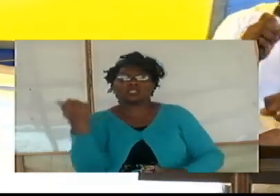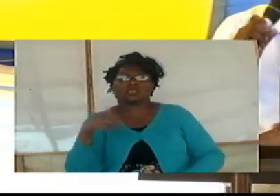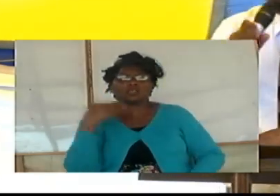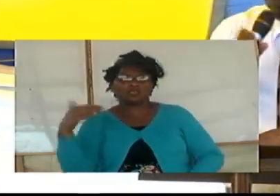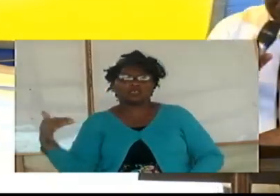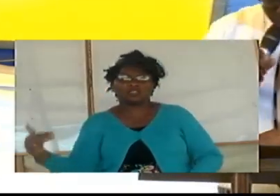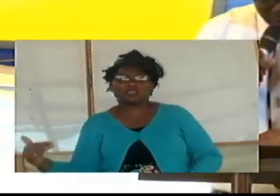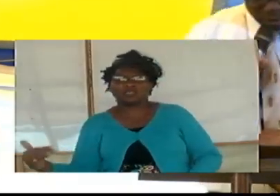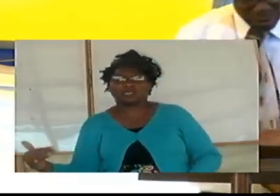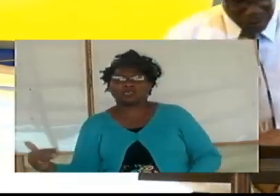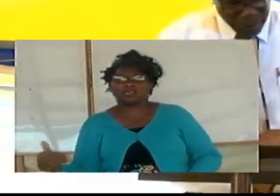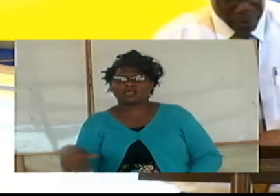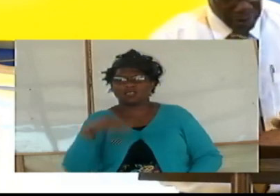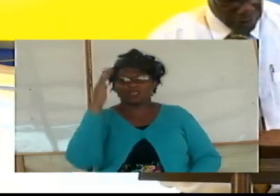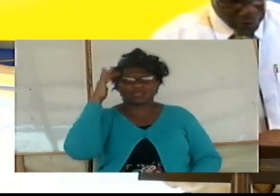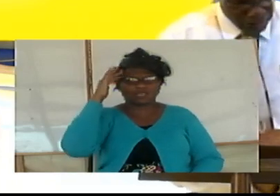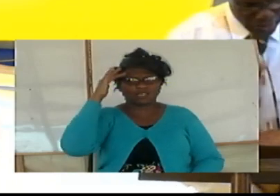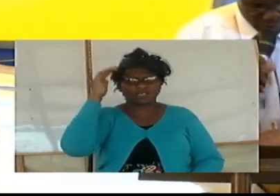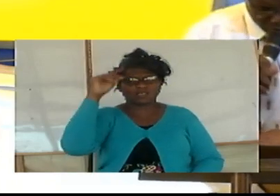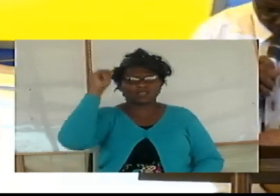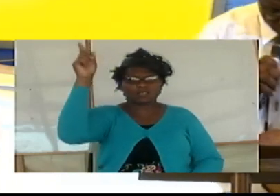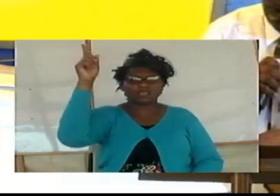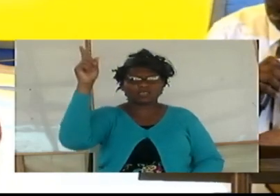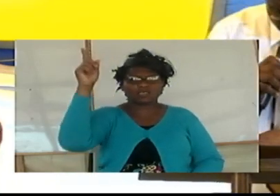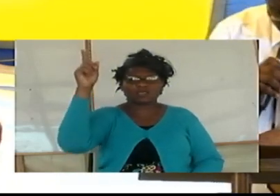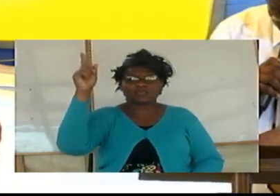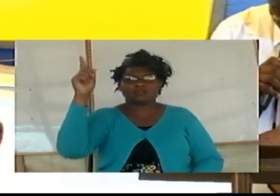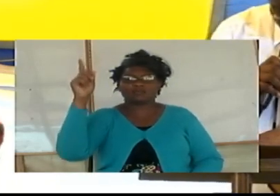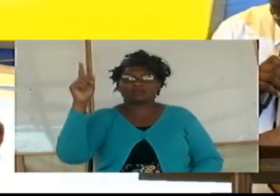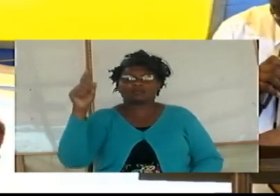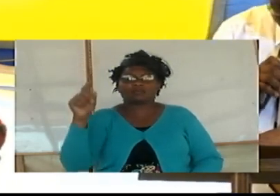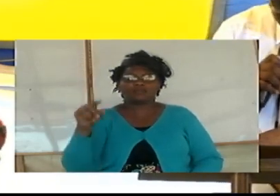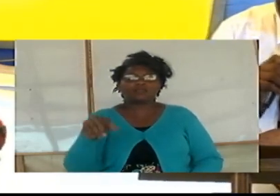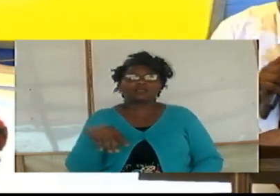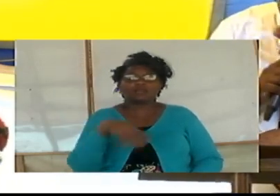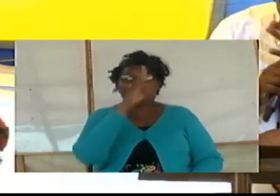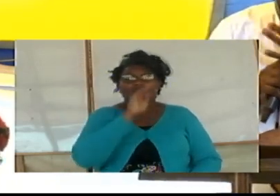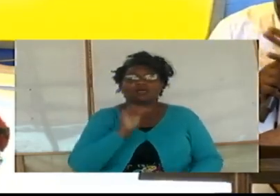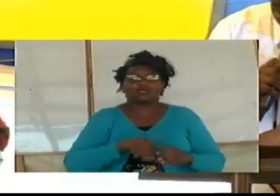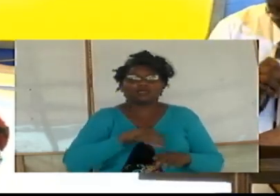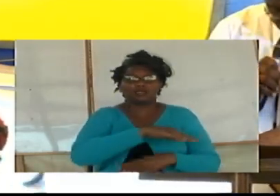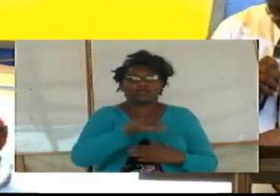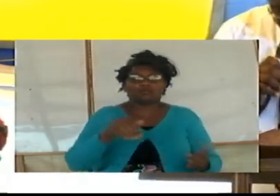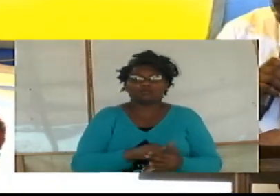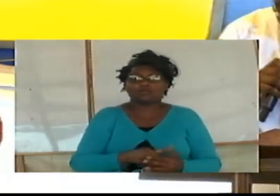him. Bible says in the midst to grant and to bless.